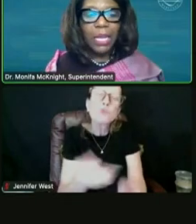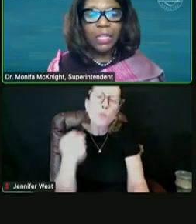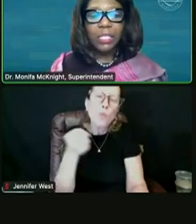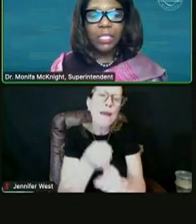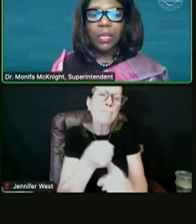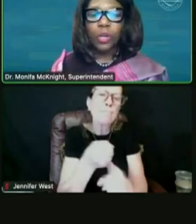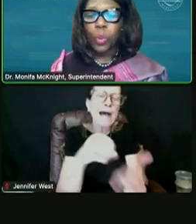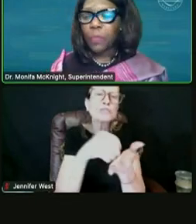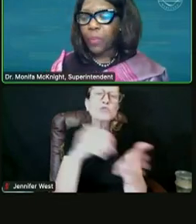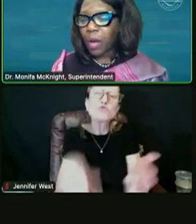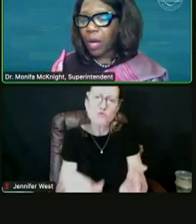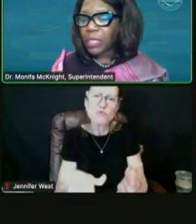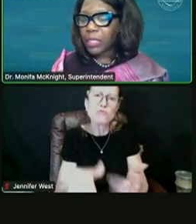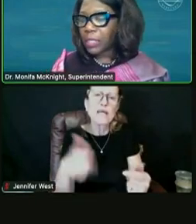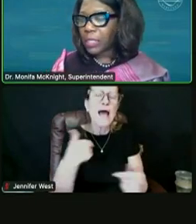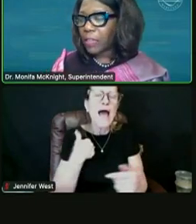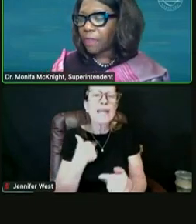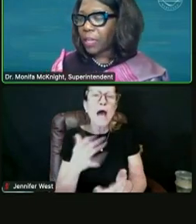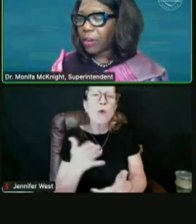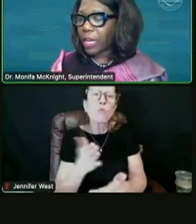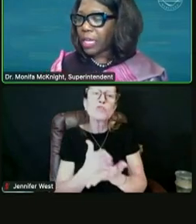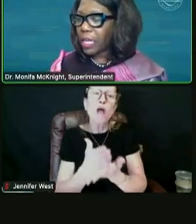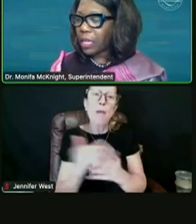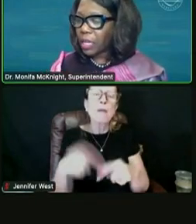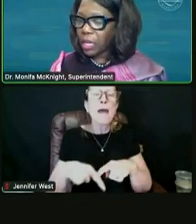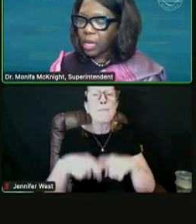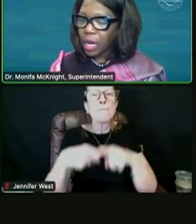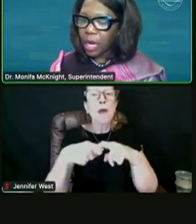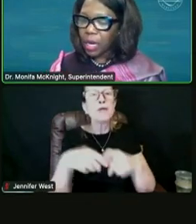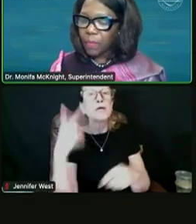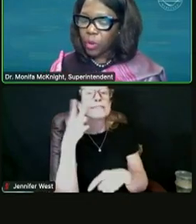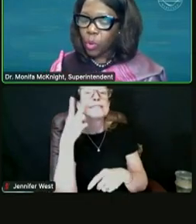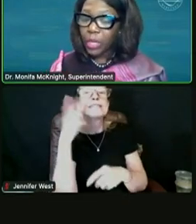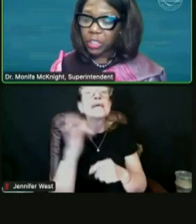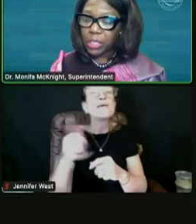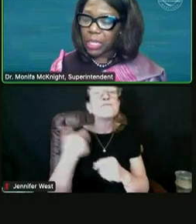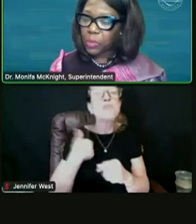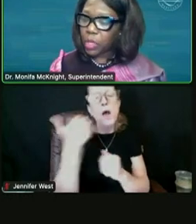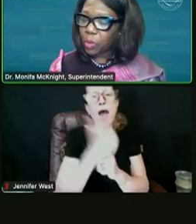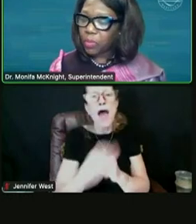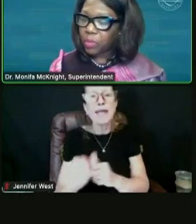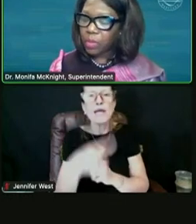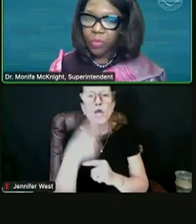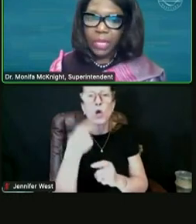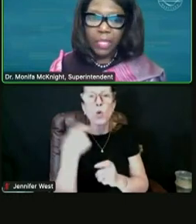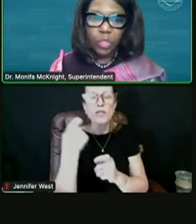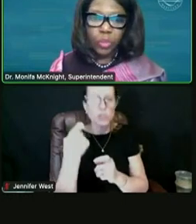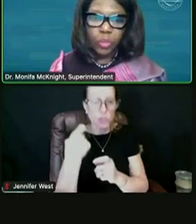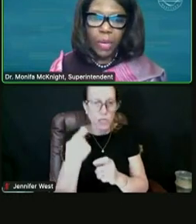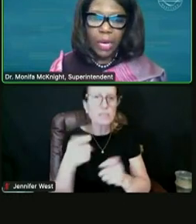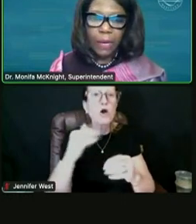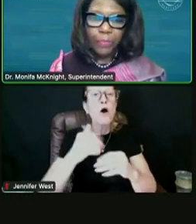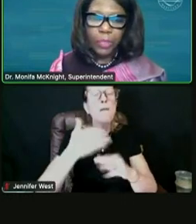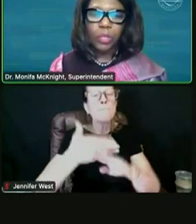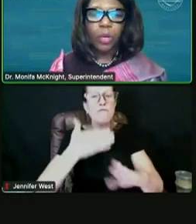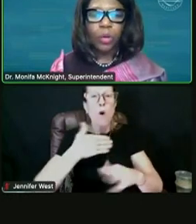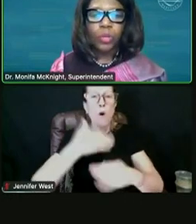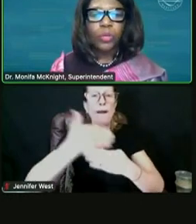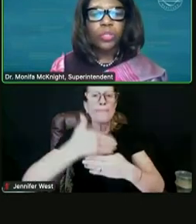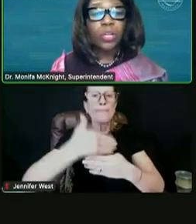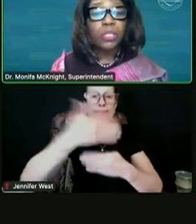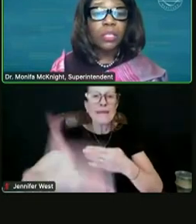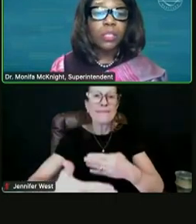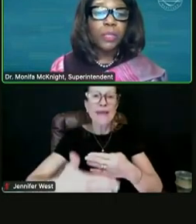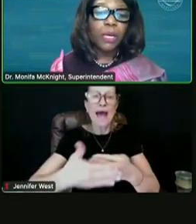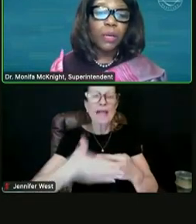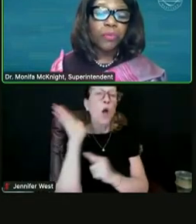there and just take a quick pause to see if there are any questions as we go next to Mr. Hull,